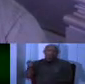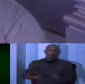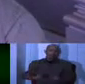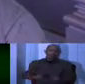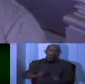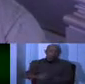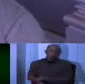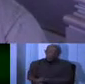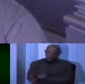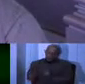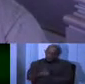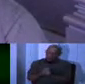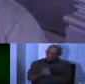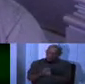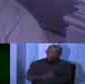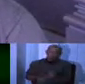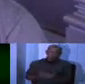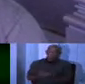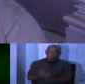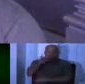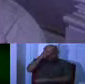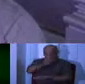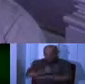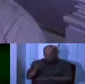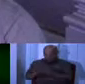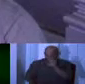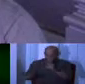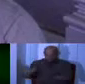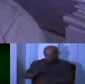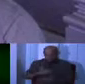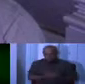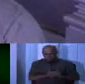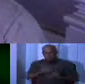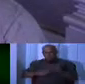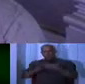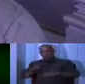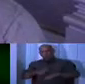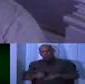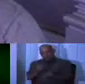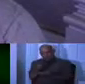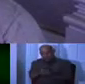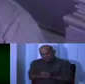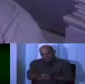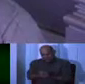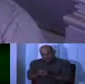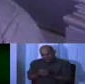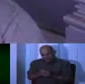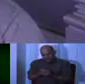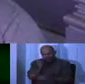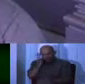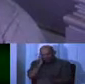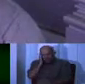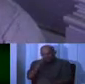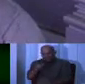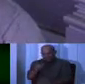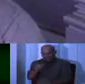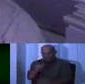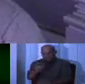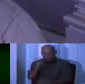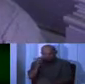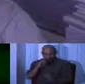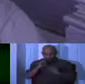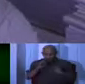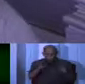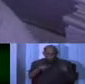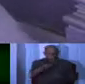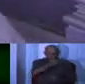her firstborn son. She dressed him in baby's clothes and laid him on the bed of hay because there was no room for